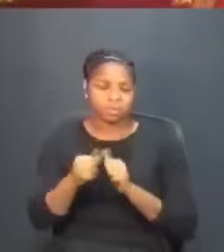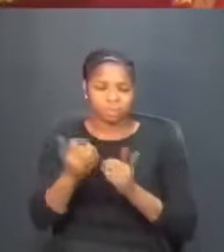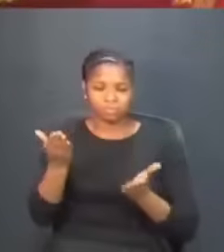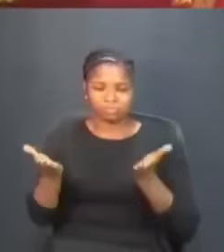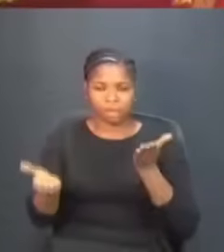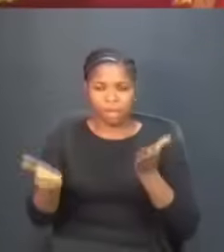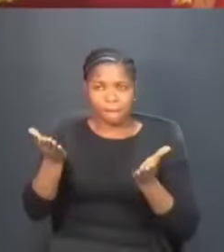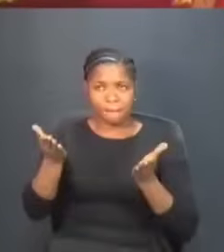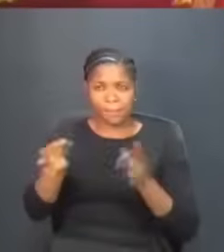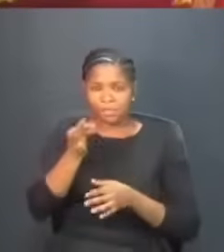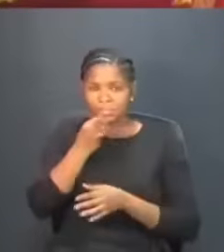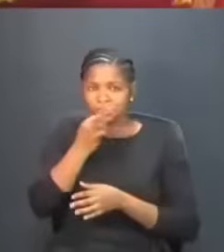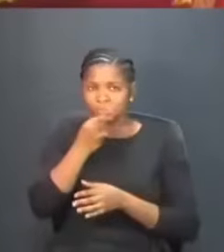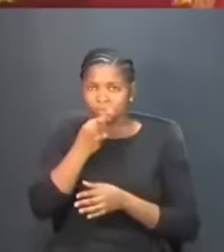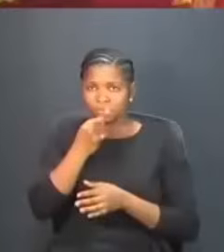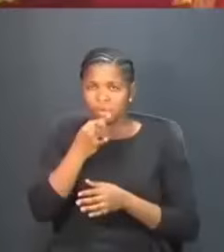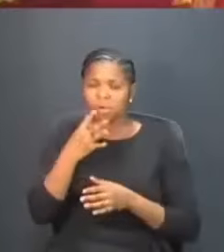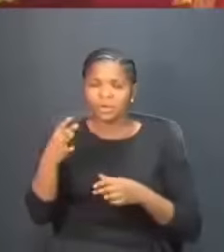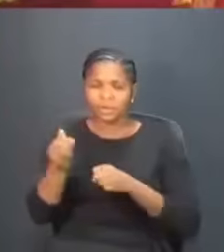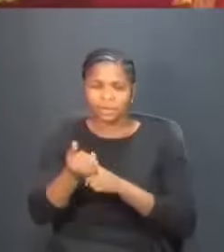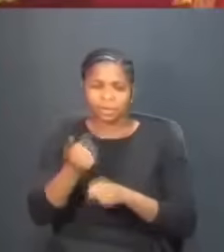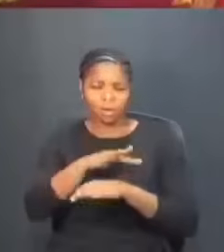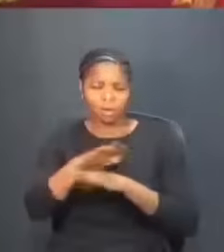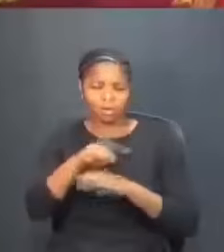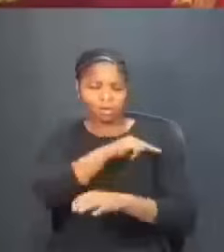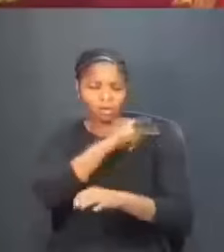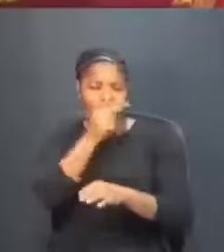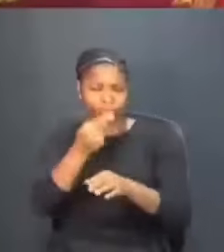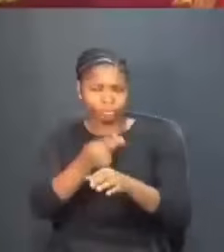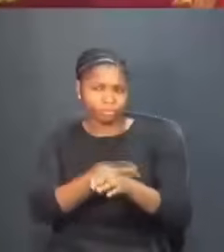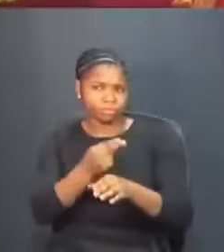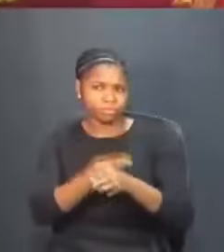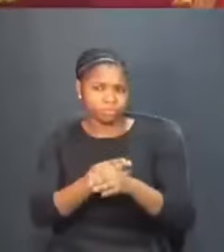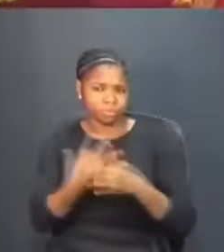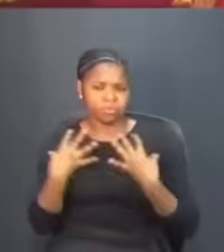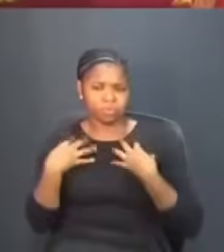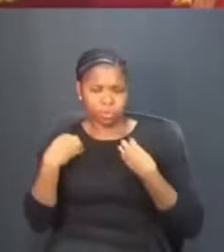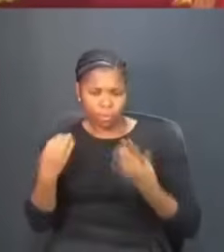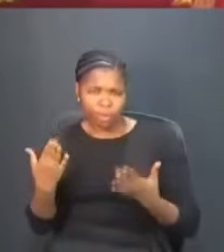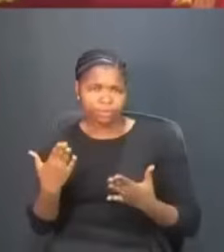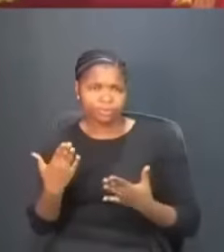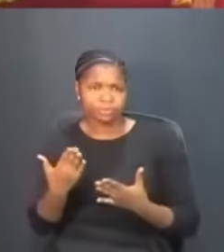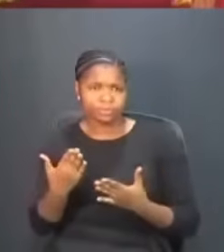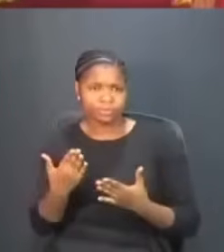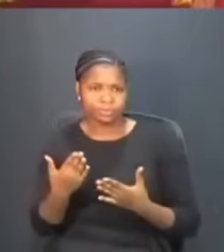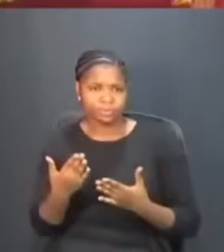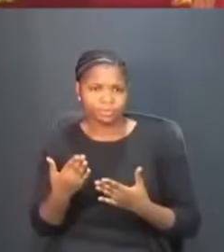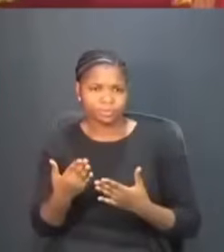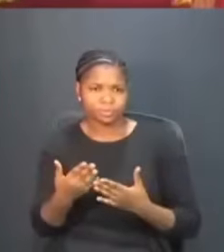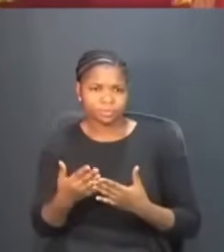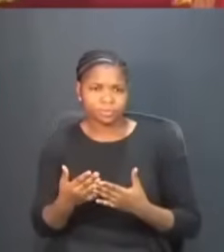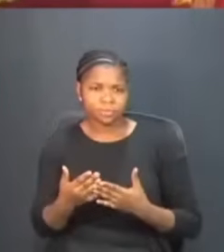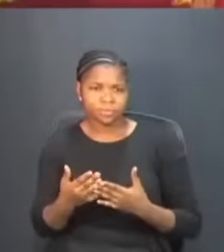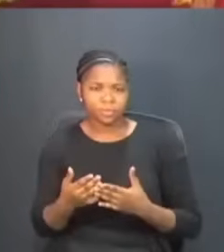proportion. And then supply must be sustainable. There shouldn't be